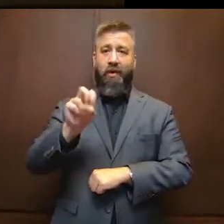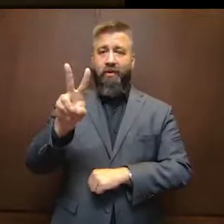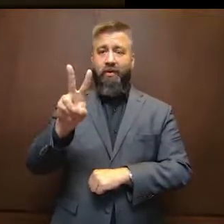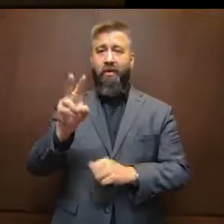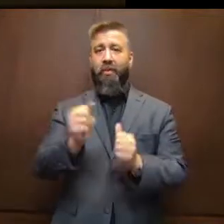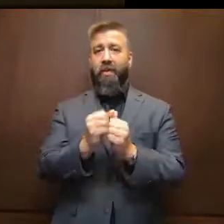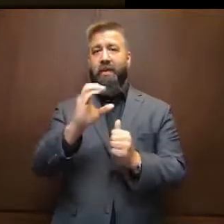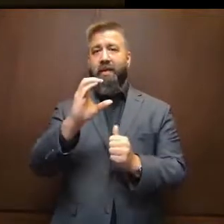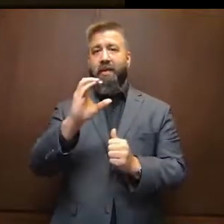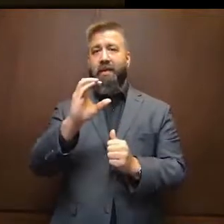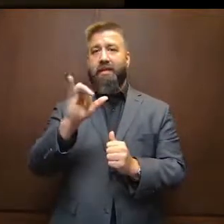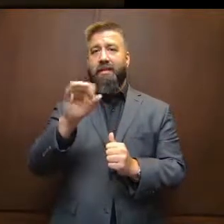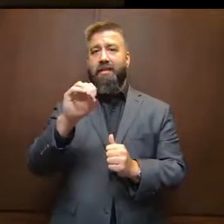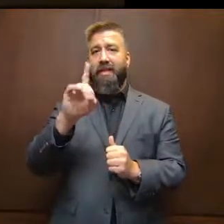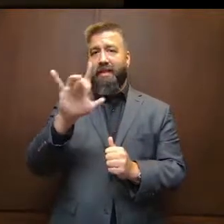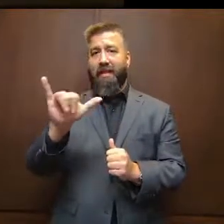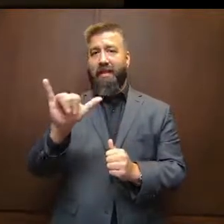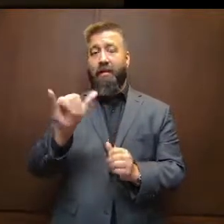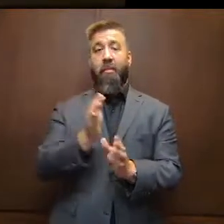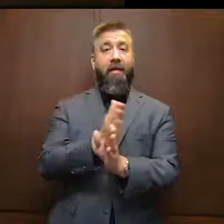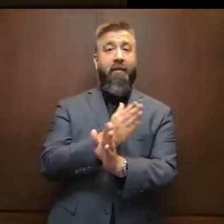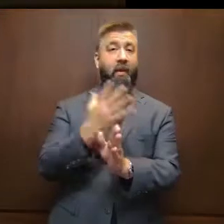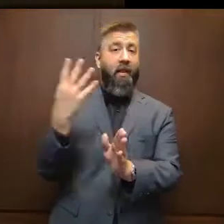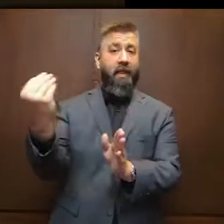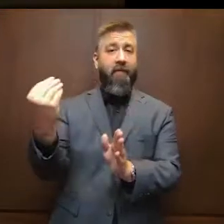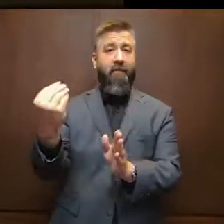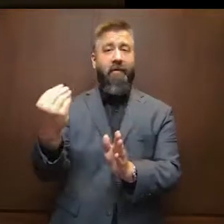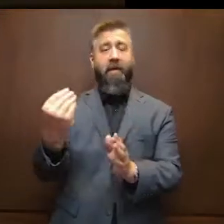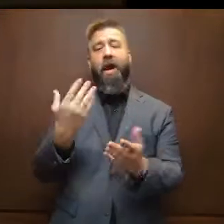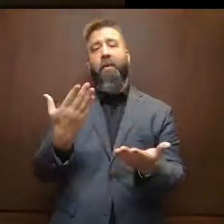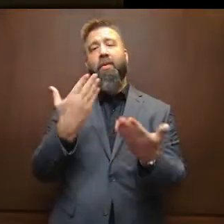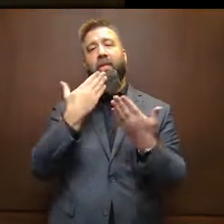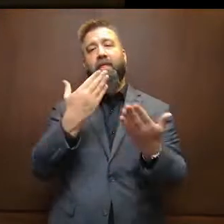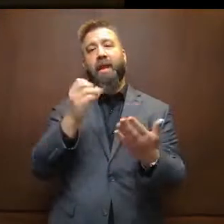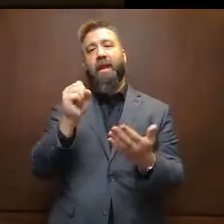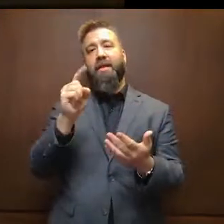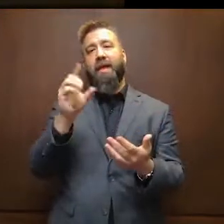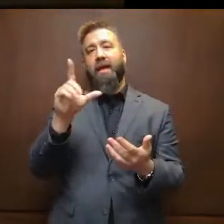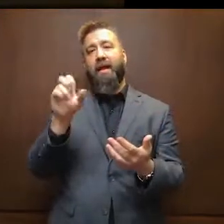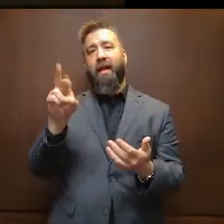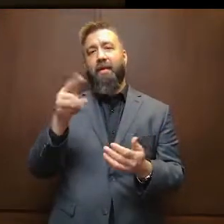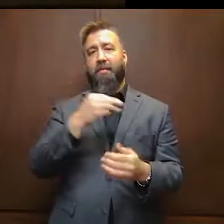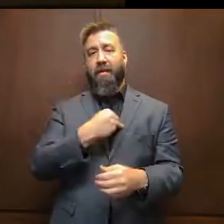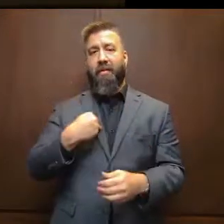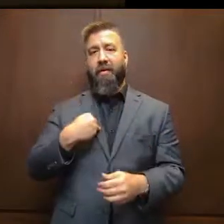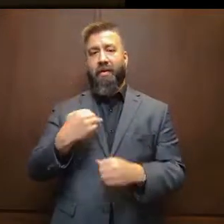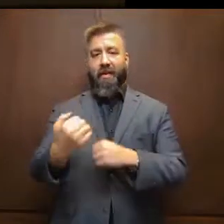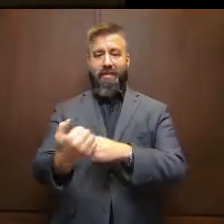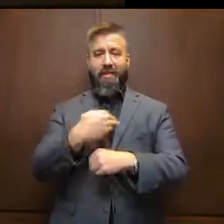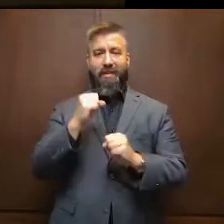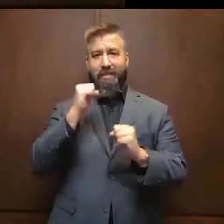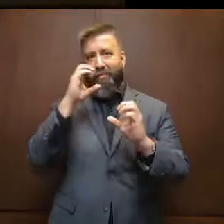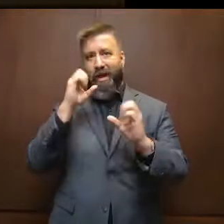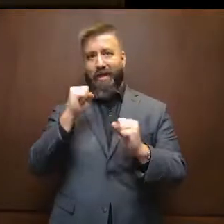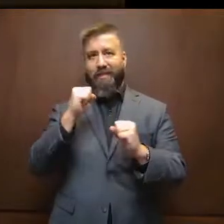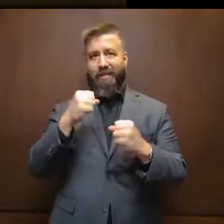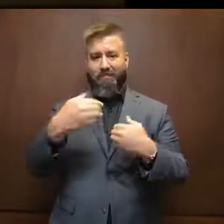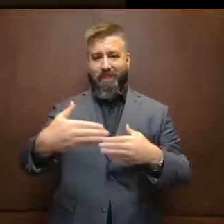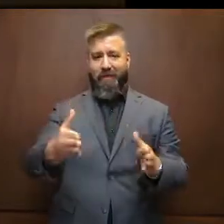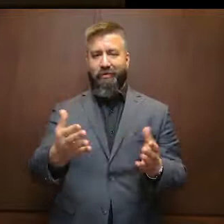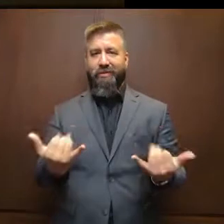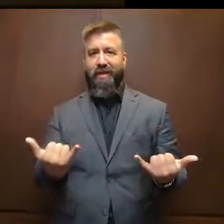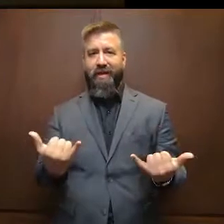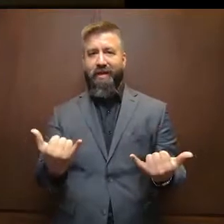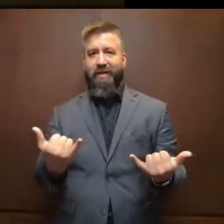Cindy in just a few moments. Before I go, I want to thank our good Team St. Clair member from Marissa that sent the surprise package in today.